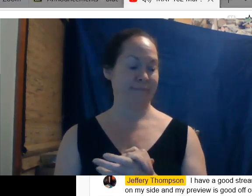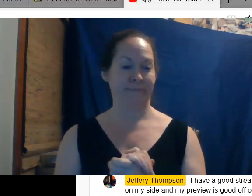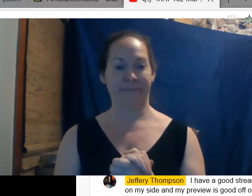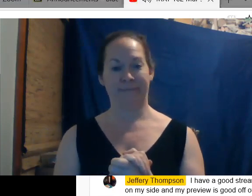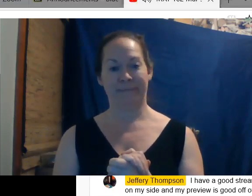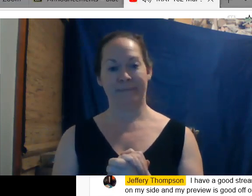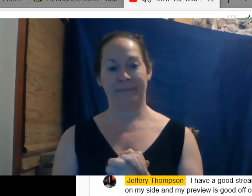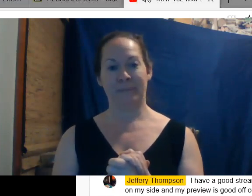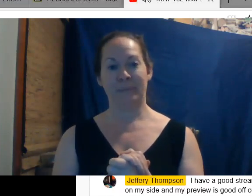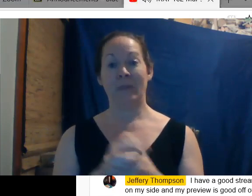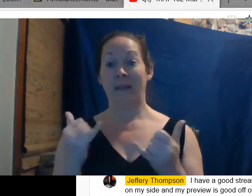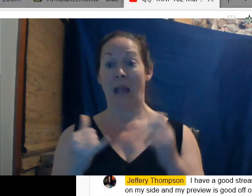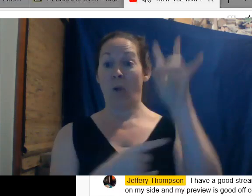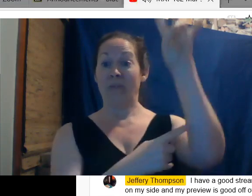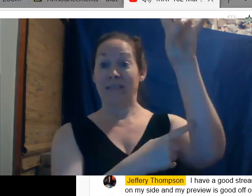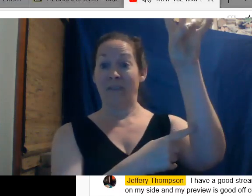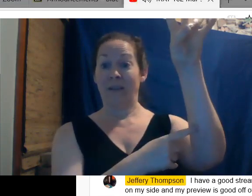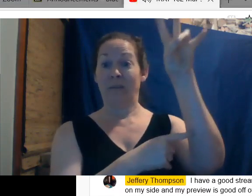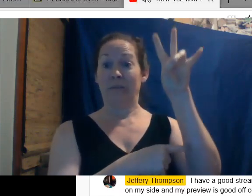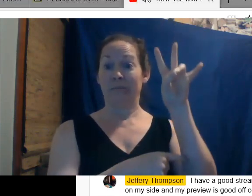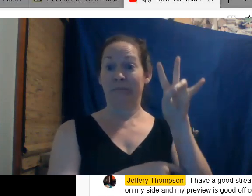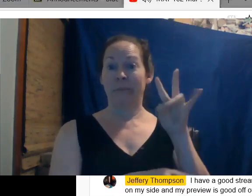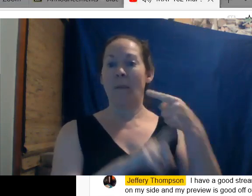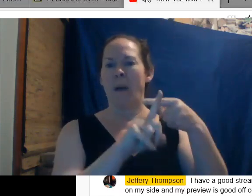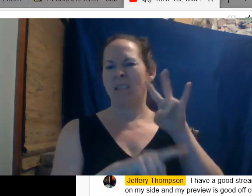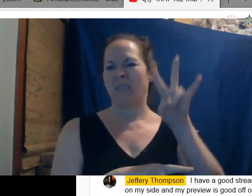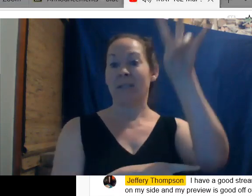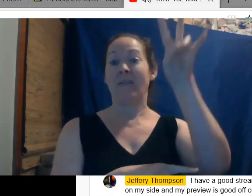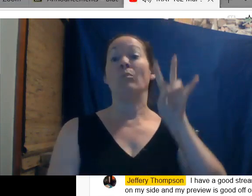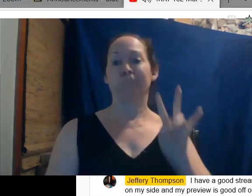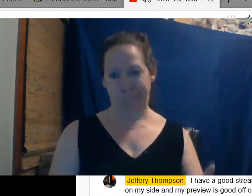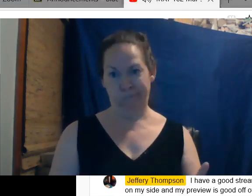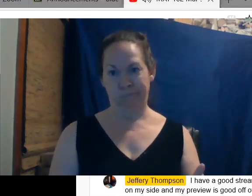I bring down my next term, positive 7,